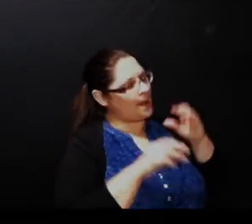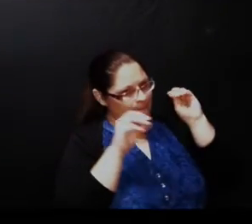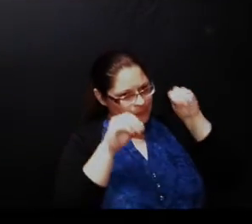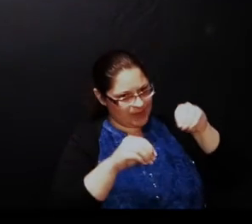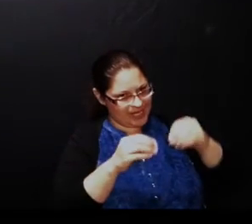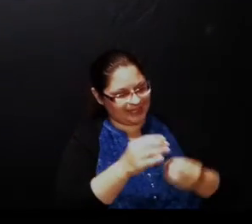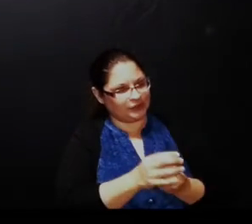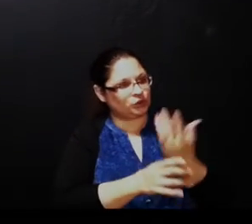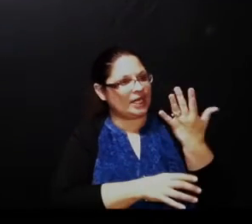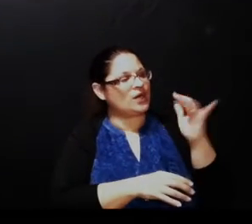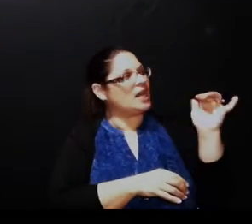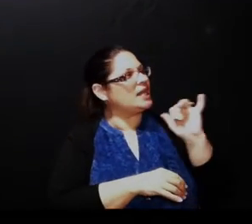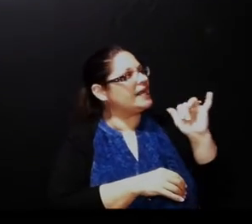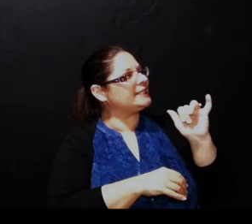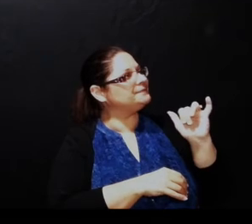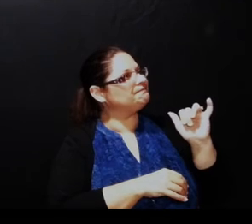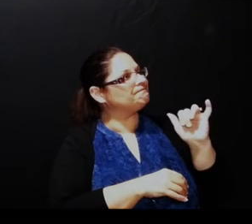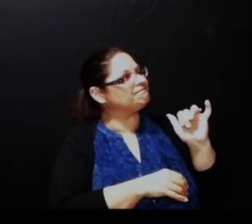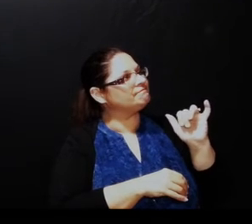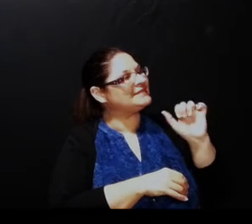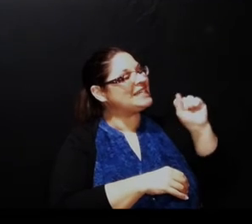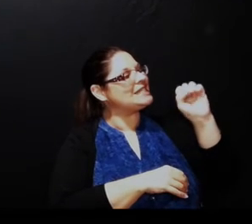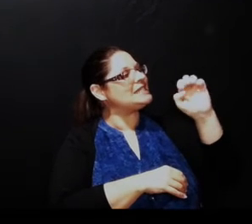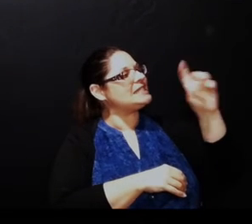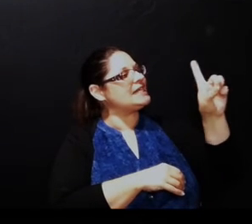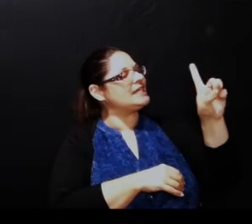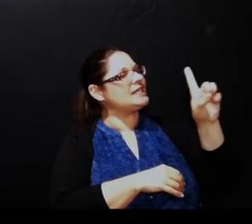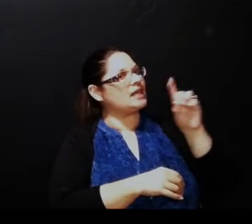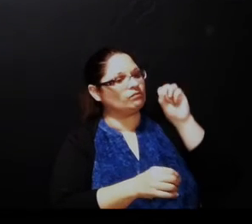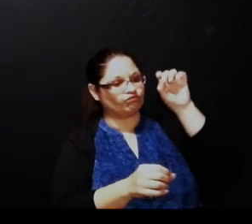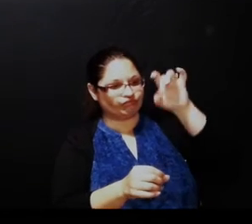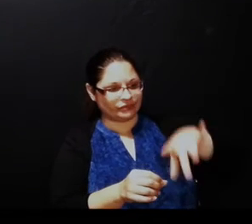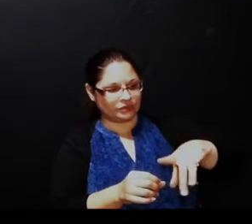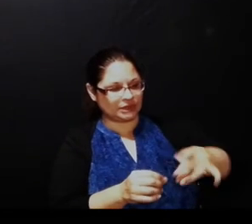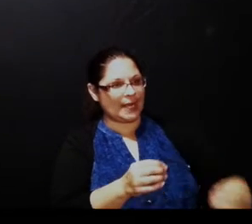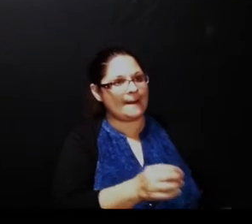Lord, so that I can be productive to someone else.